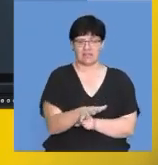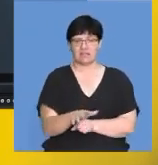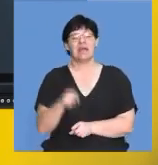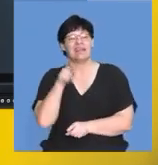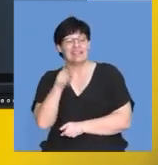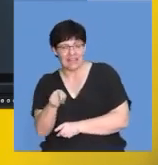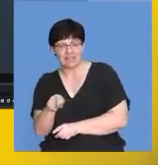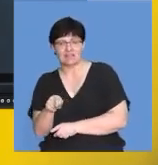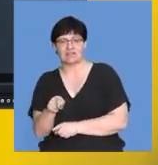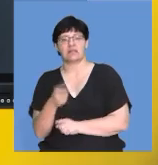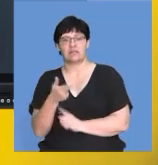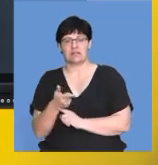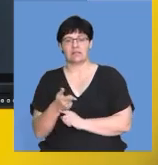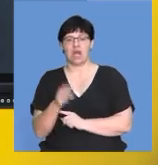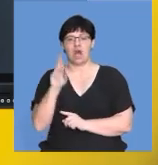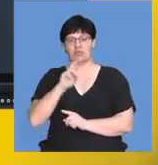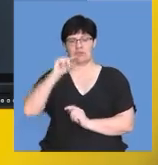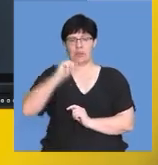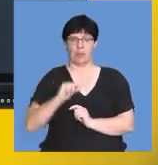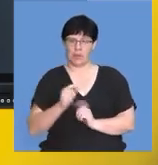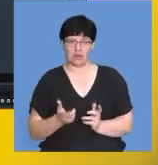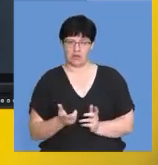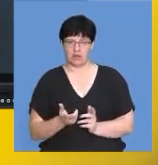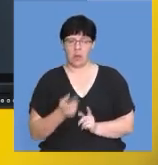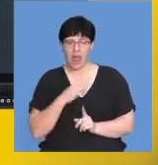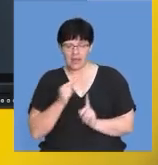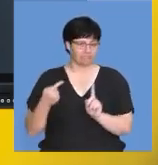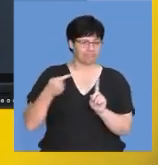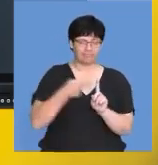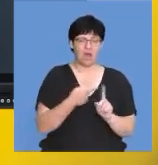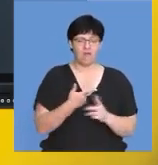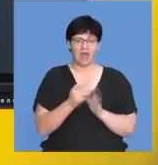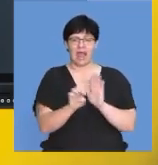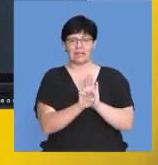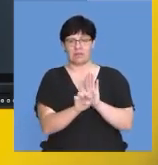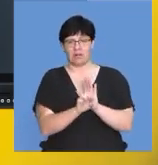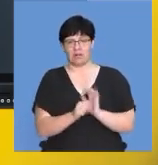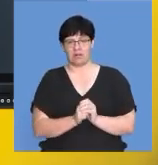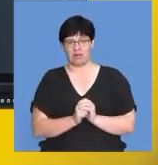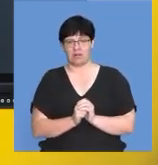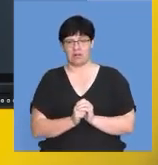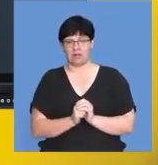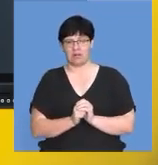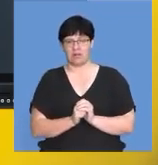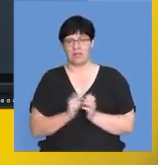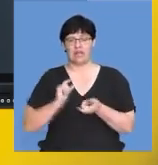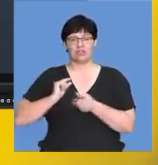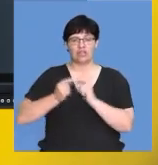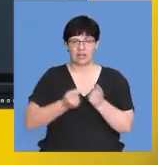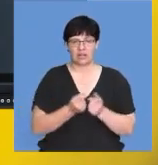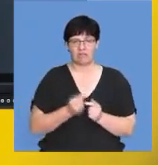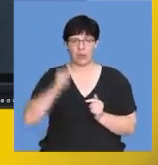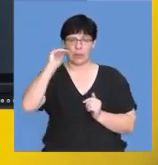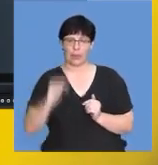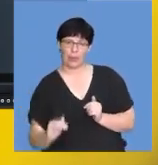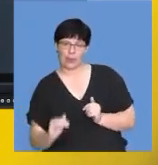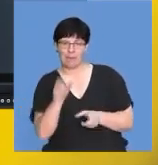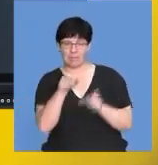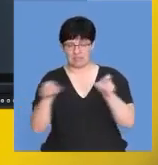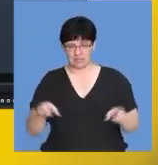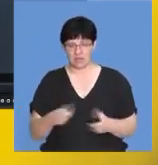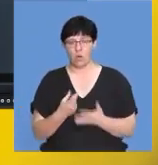that the condition is recessive. Because I can point to the example of genetic dwarfism. So we